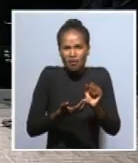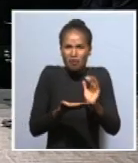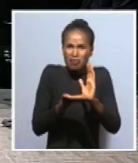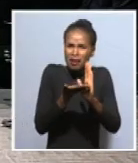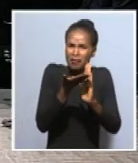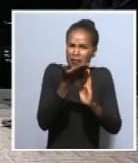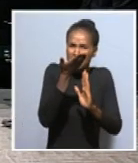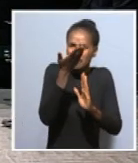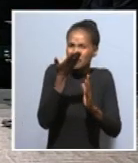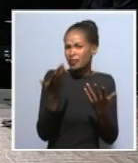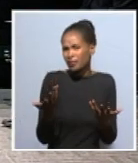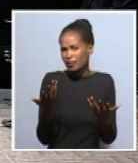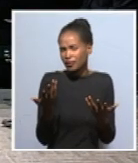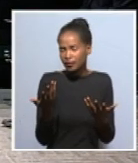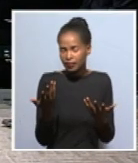sure.